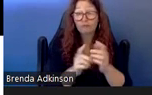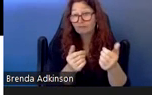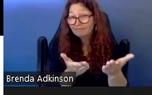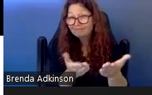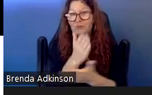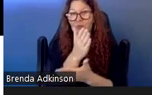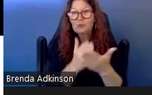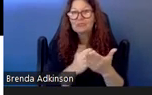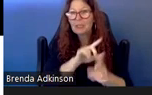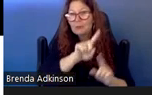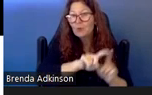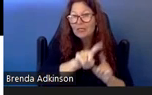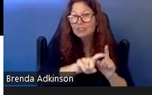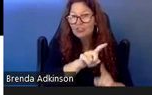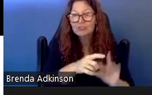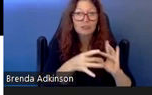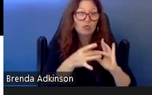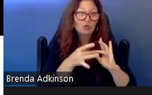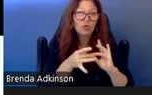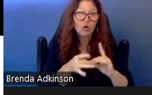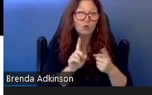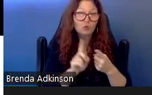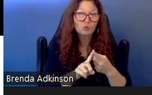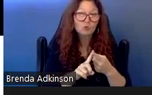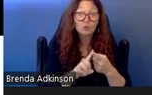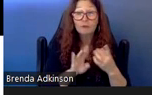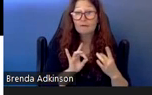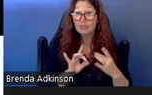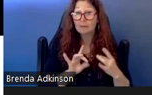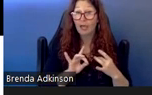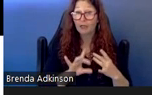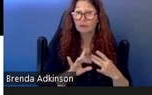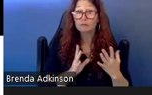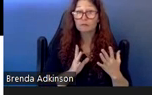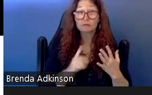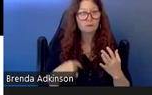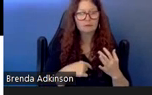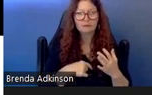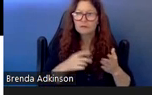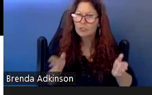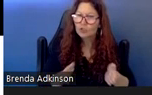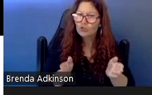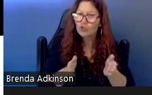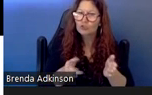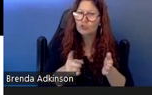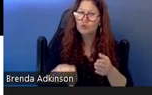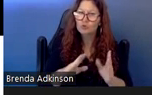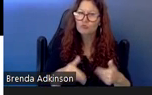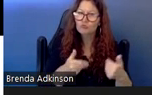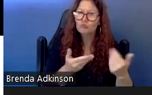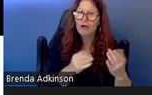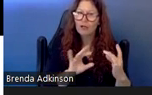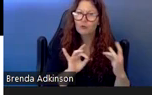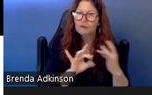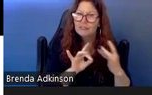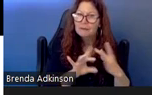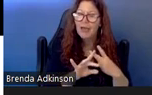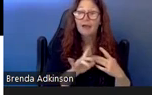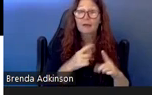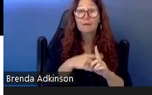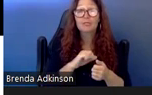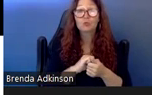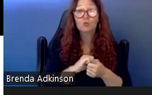questions with regards to feedback. We encourage you to provide your feedback, along with a